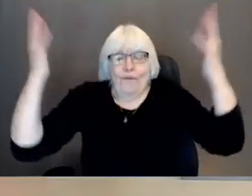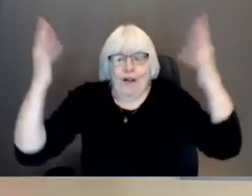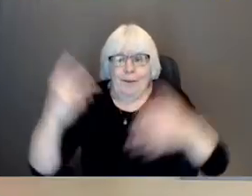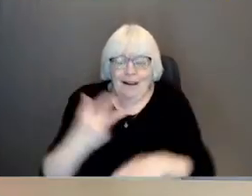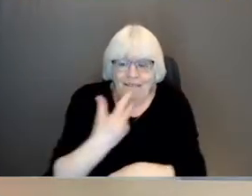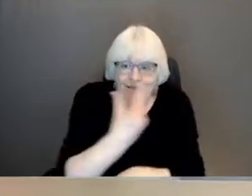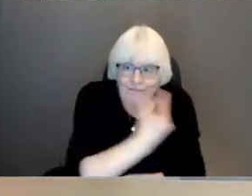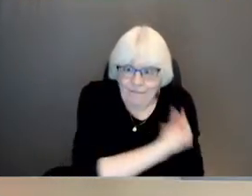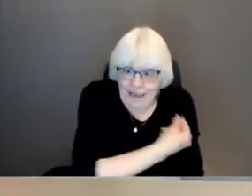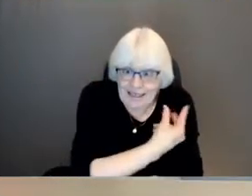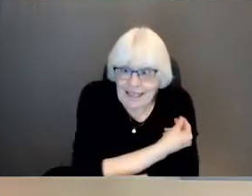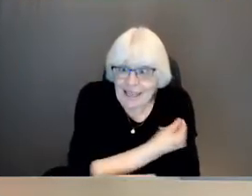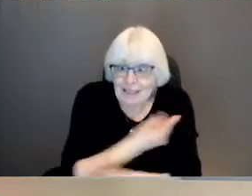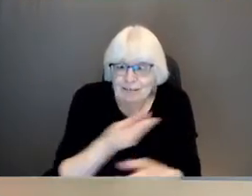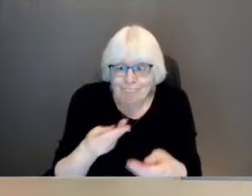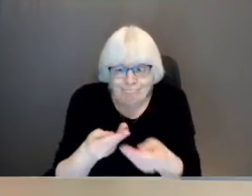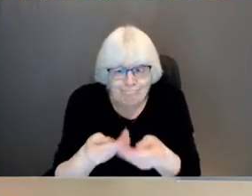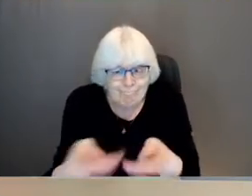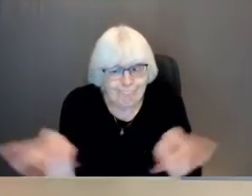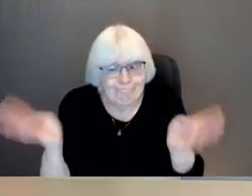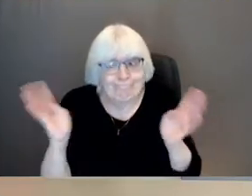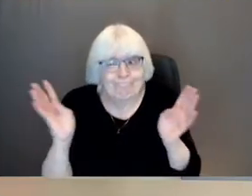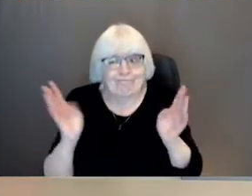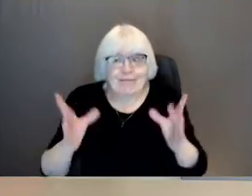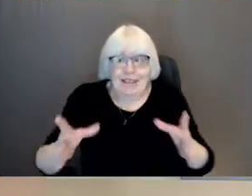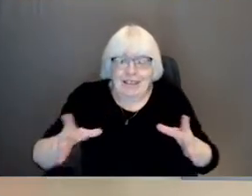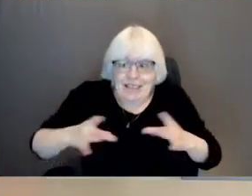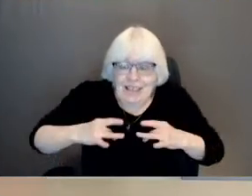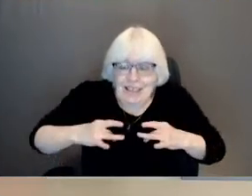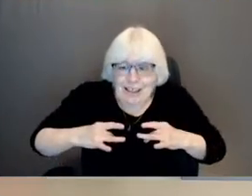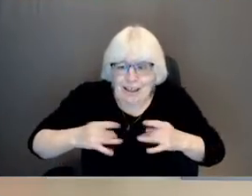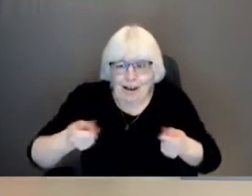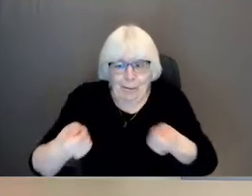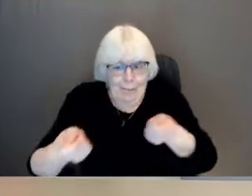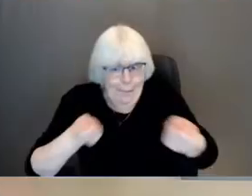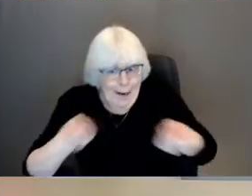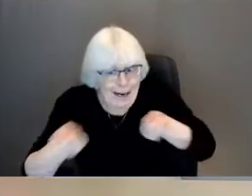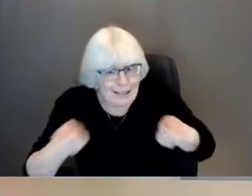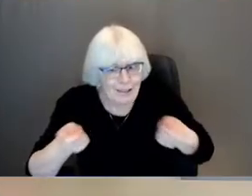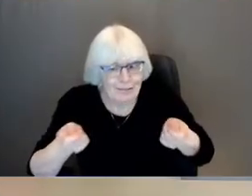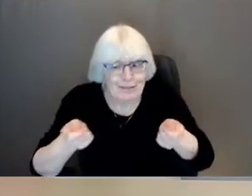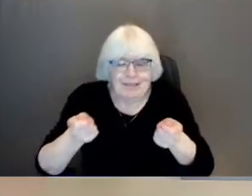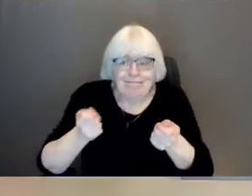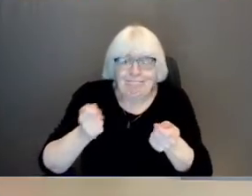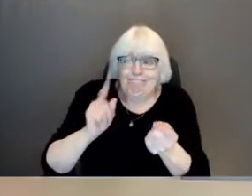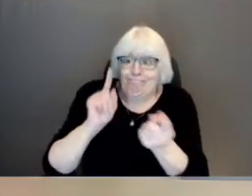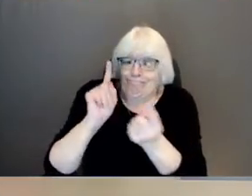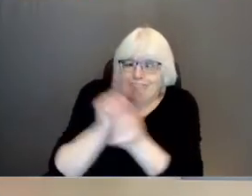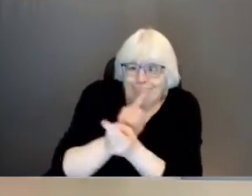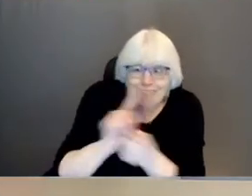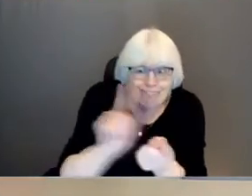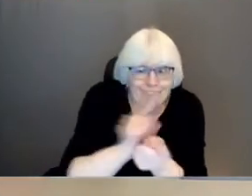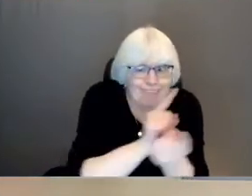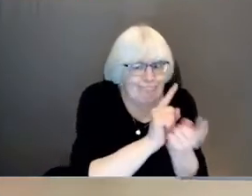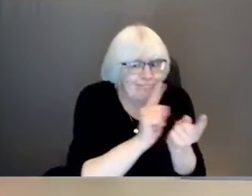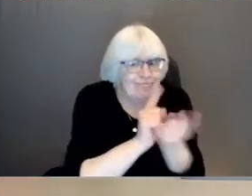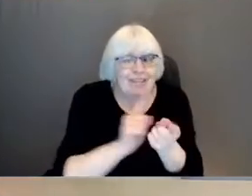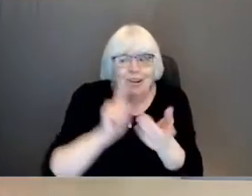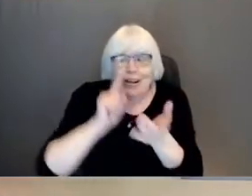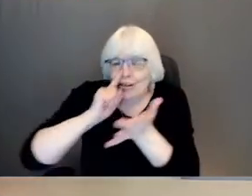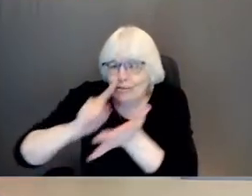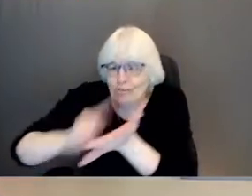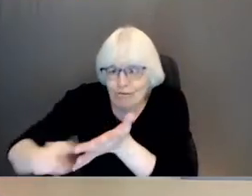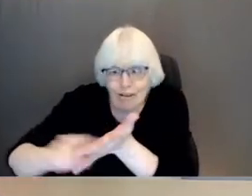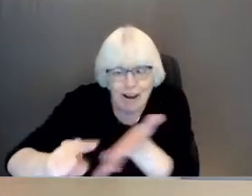and responding to many inquiries, and we are meeting those challenges. Thank you to many other individuals and organizations who